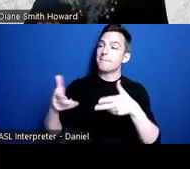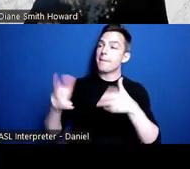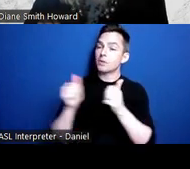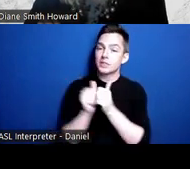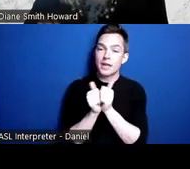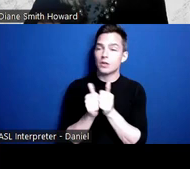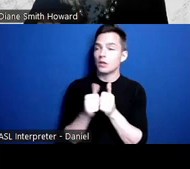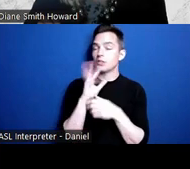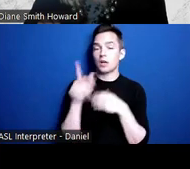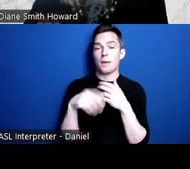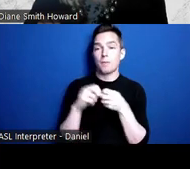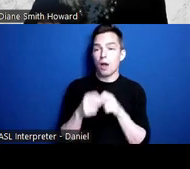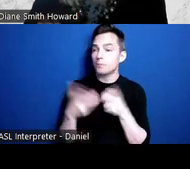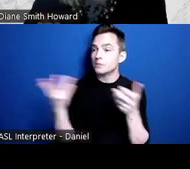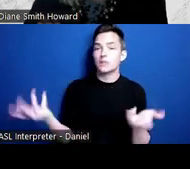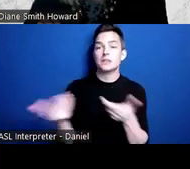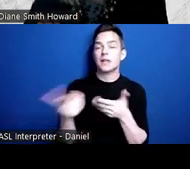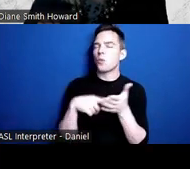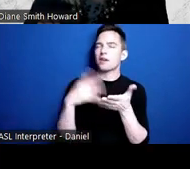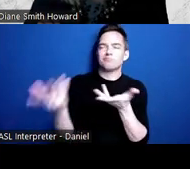talk about problems? Like, right. That even works. Right.